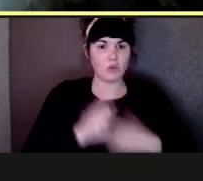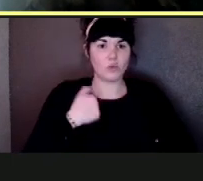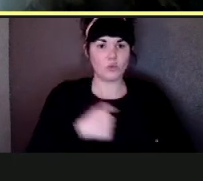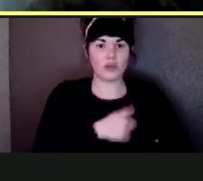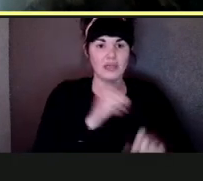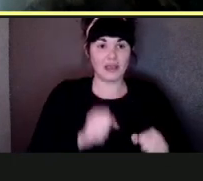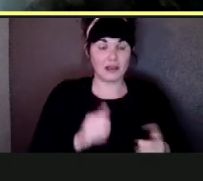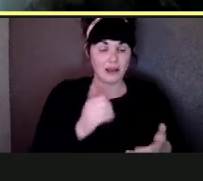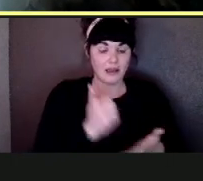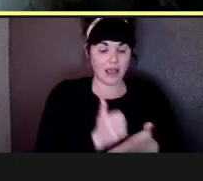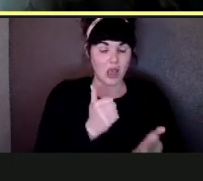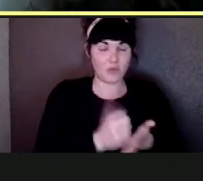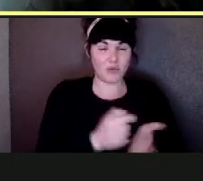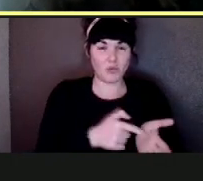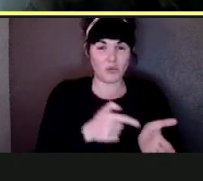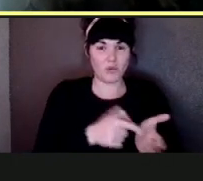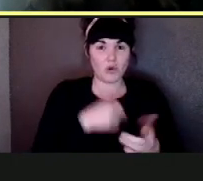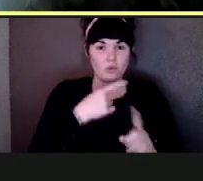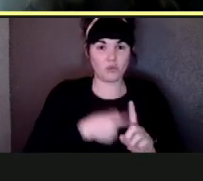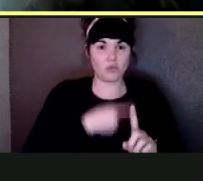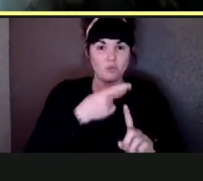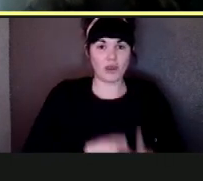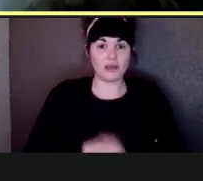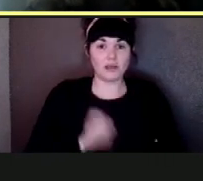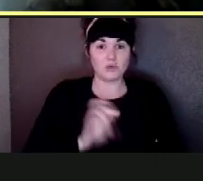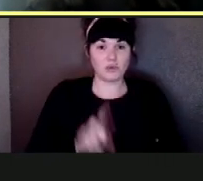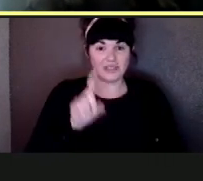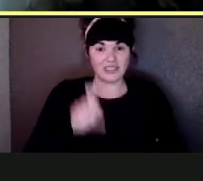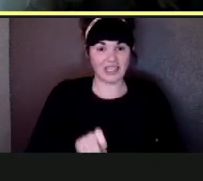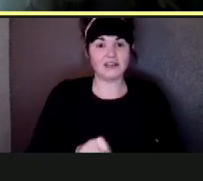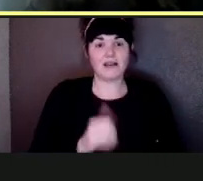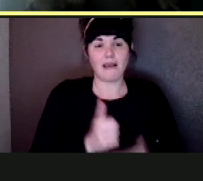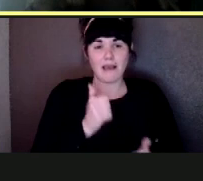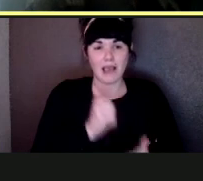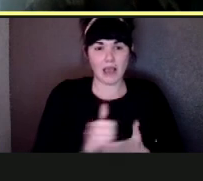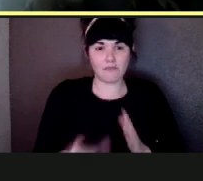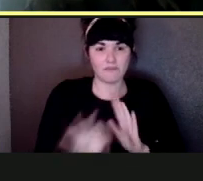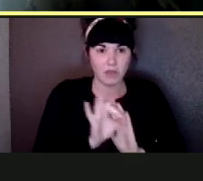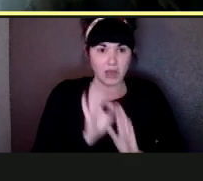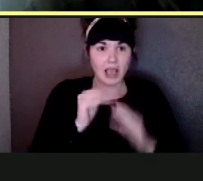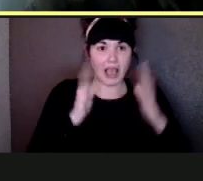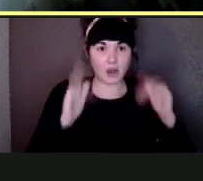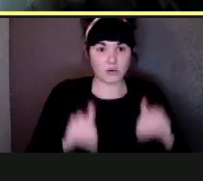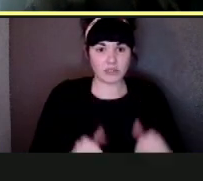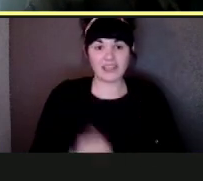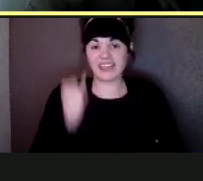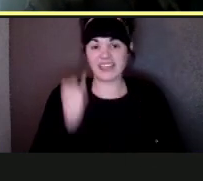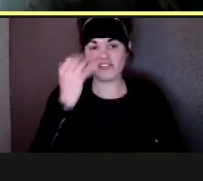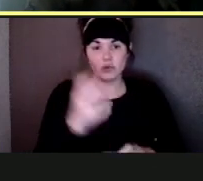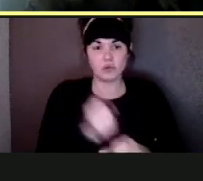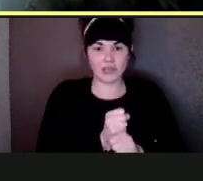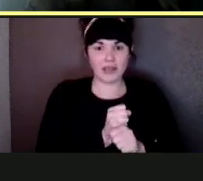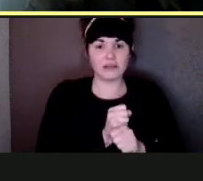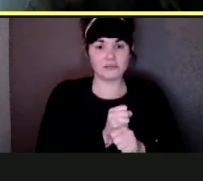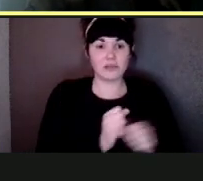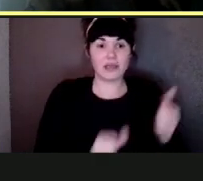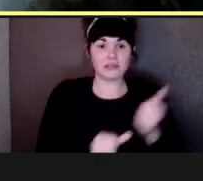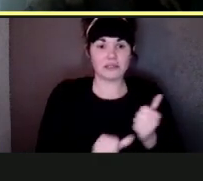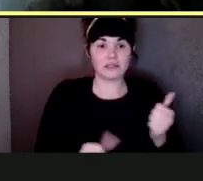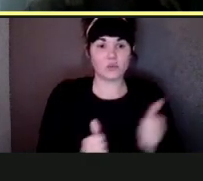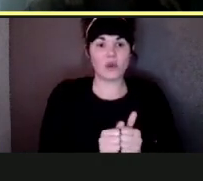in subsidized housing, and even if you received, um, some funding from our eviction diversion program, you still may qualify, um, for SARA.